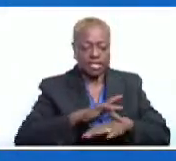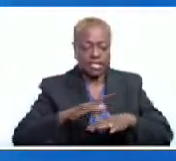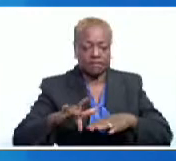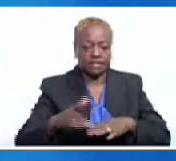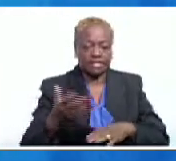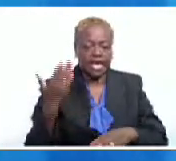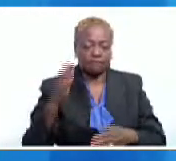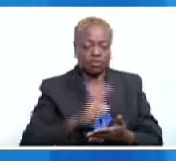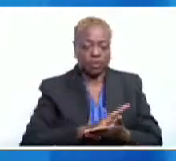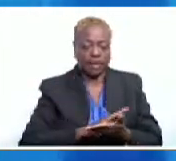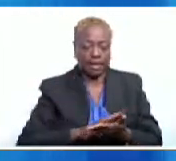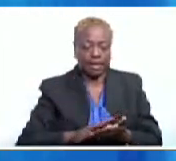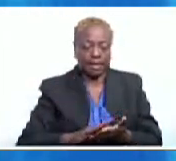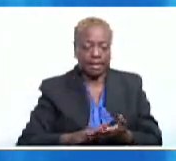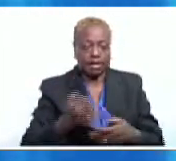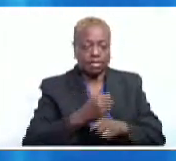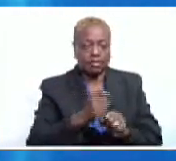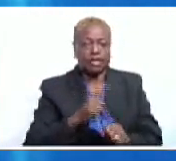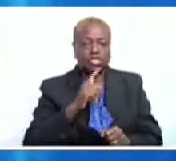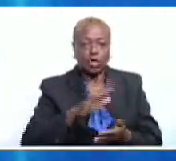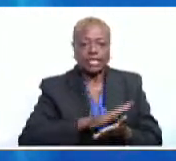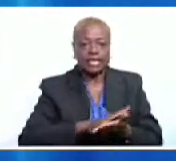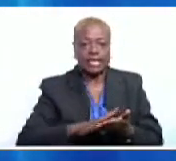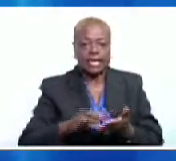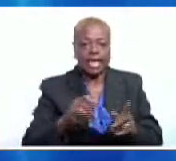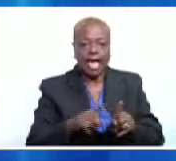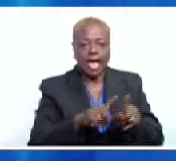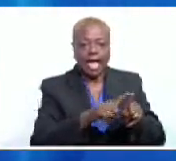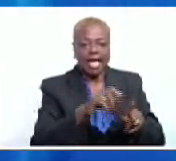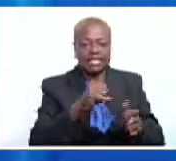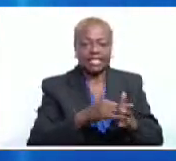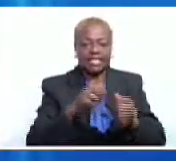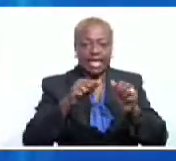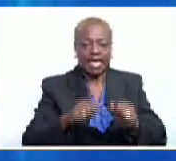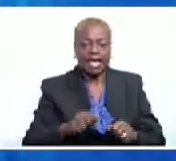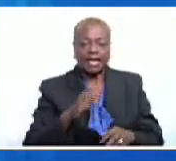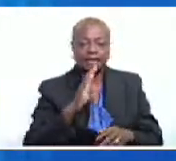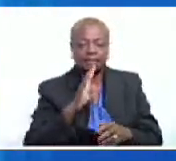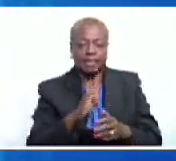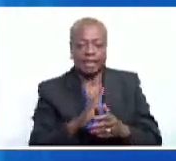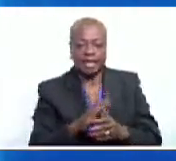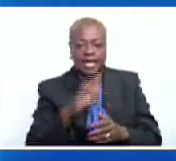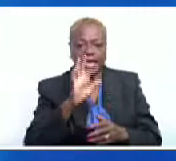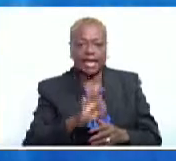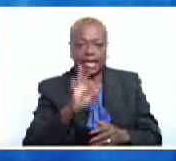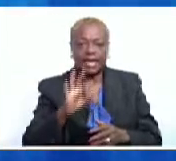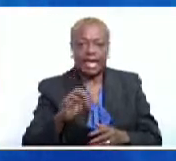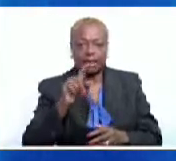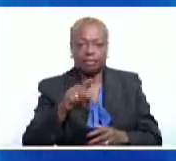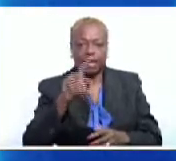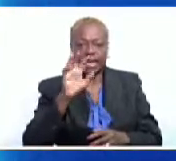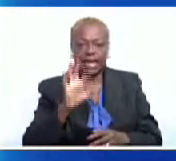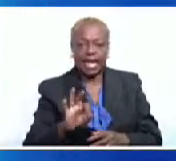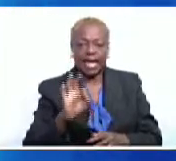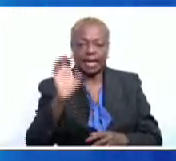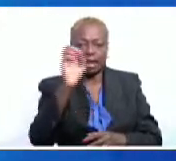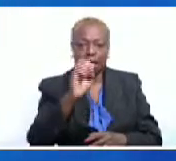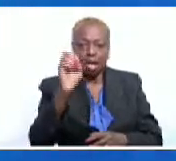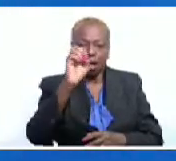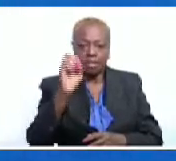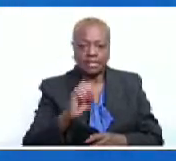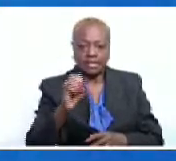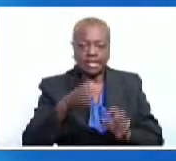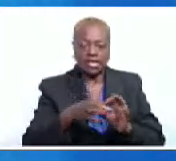just ensure that it's as clean as it can be because it knocks out 99.99% of the germs. It's the only environmentally